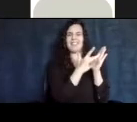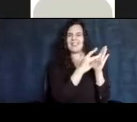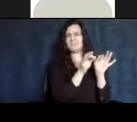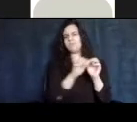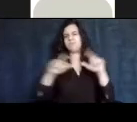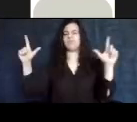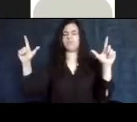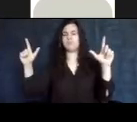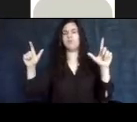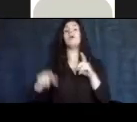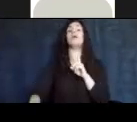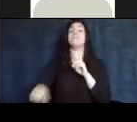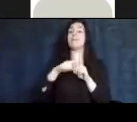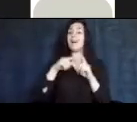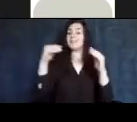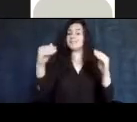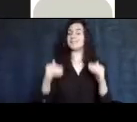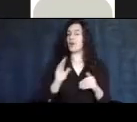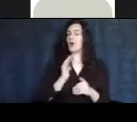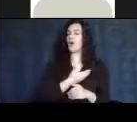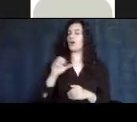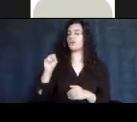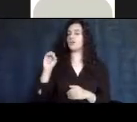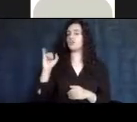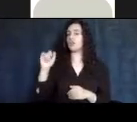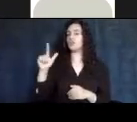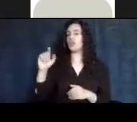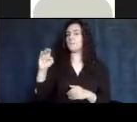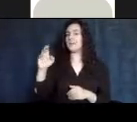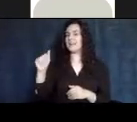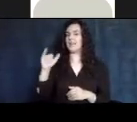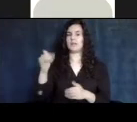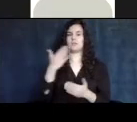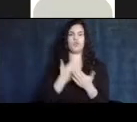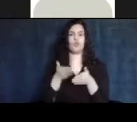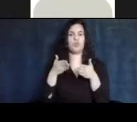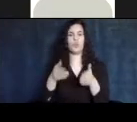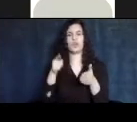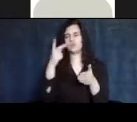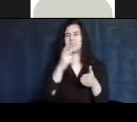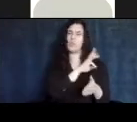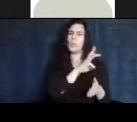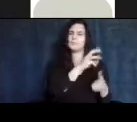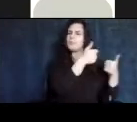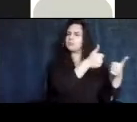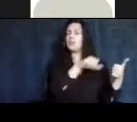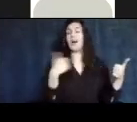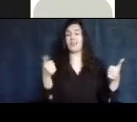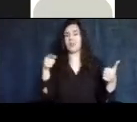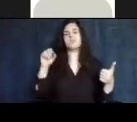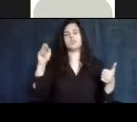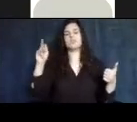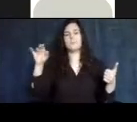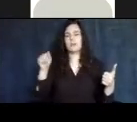our social media is probably the best way other than our website to know about those events. And once